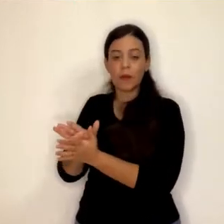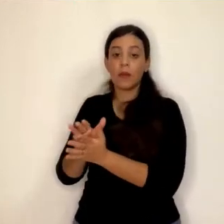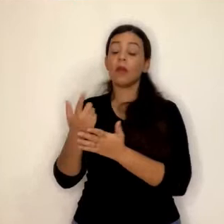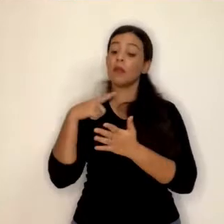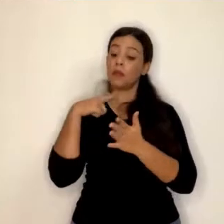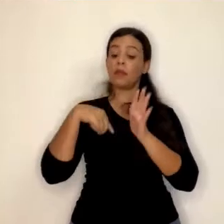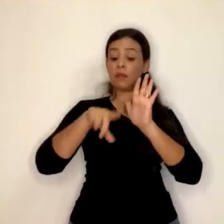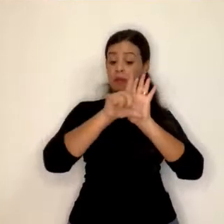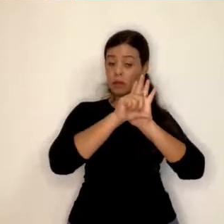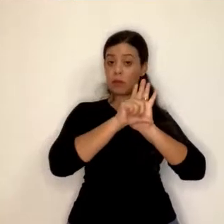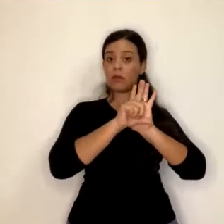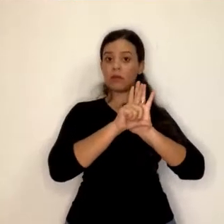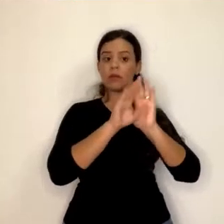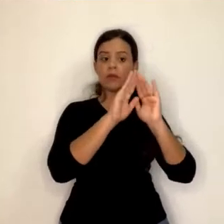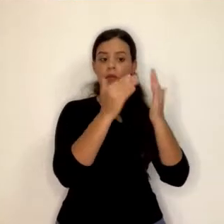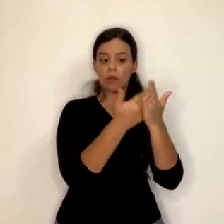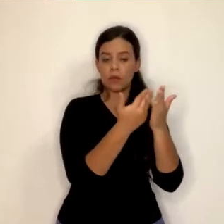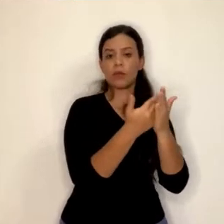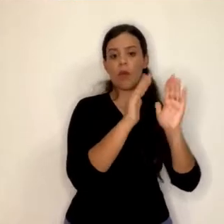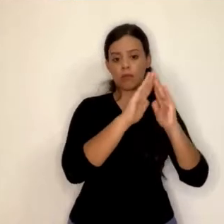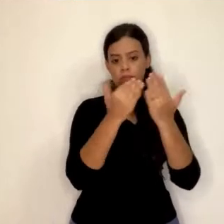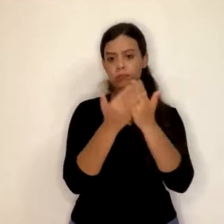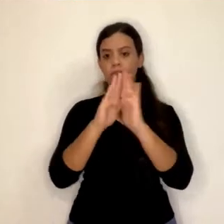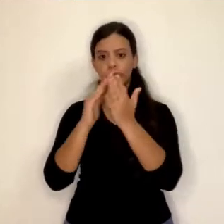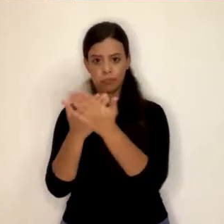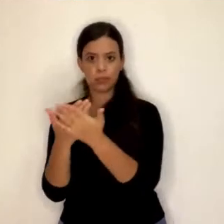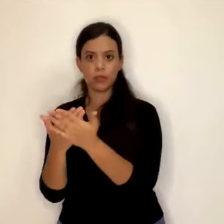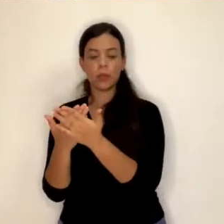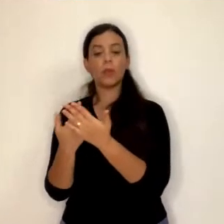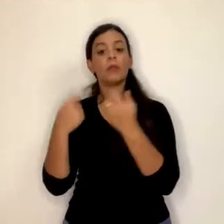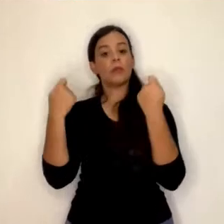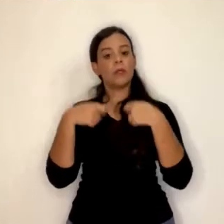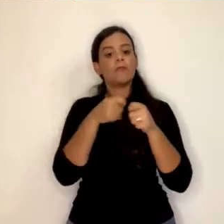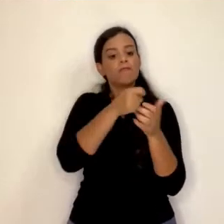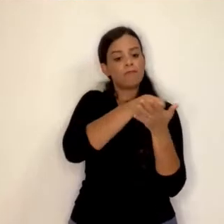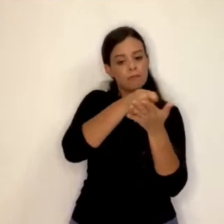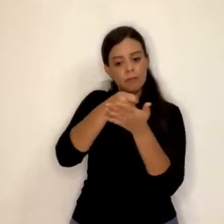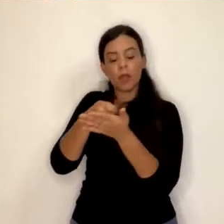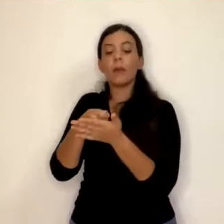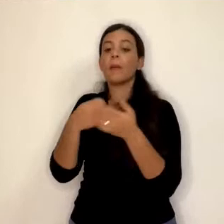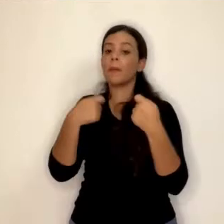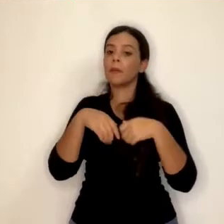we have legislations that force, make mandatory to teach